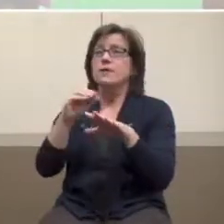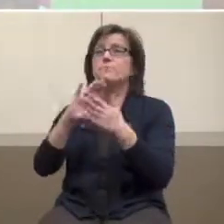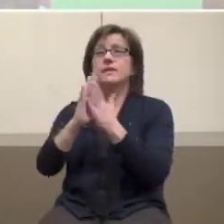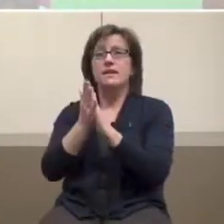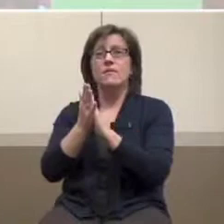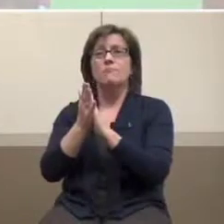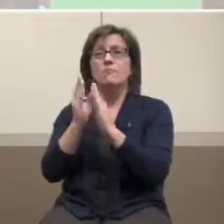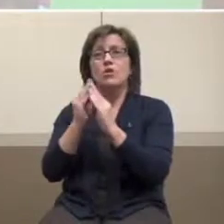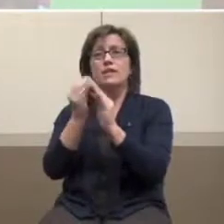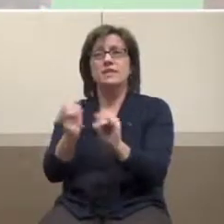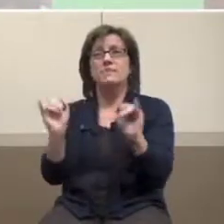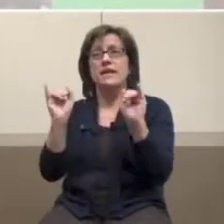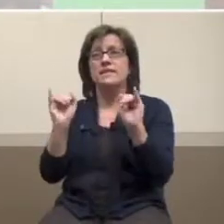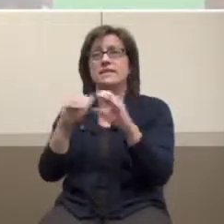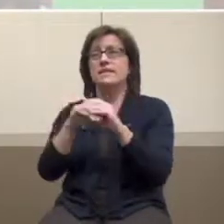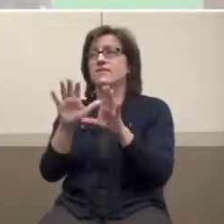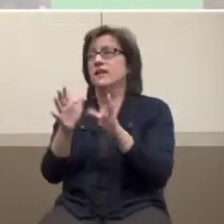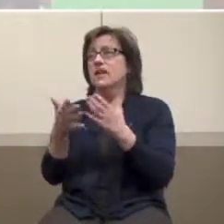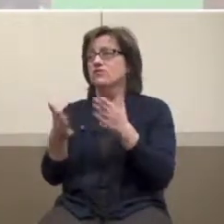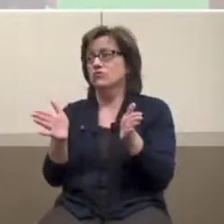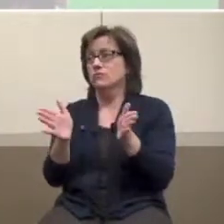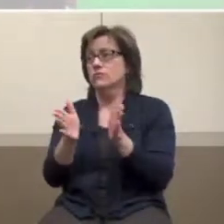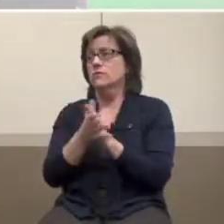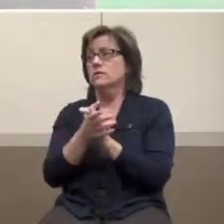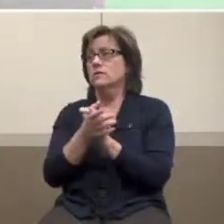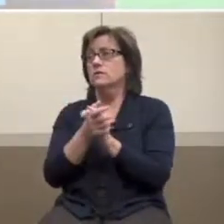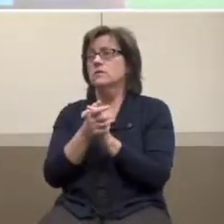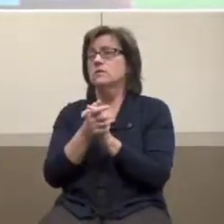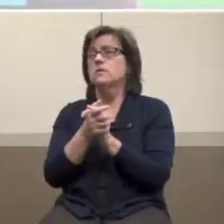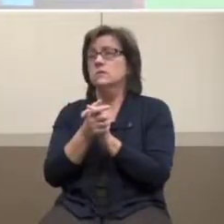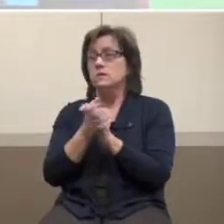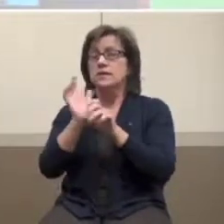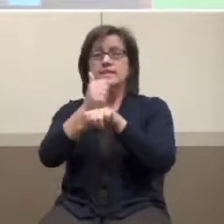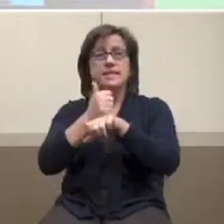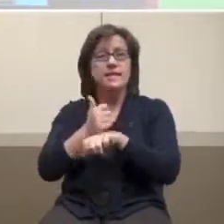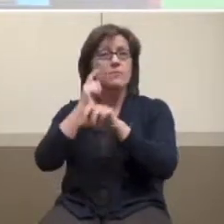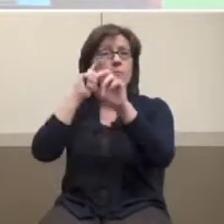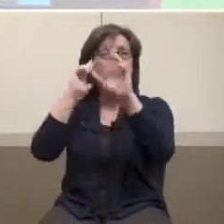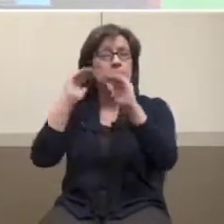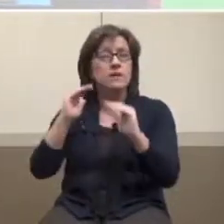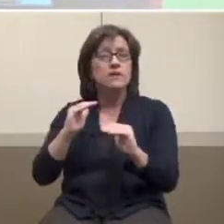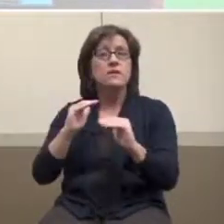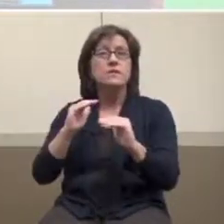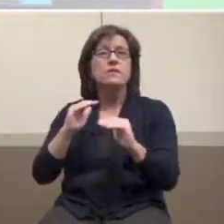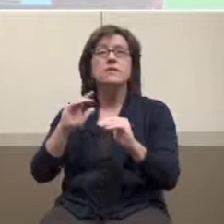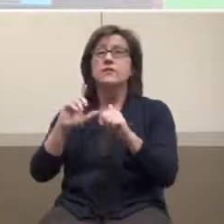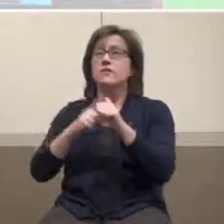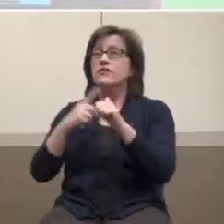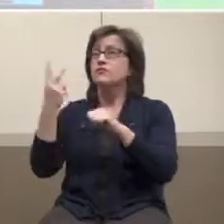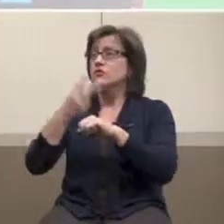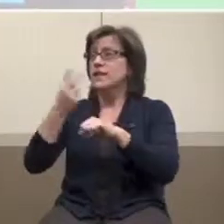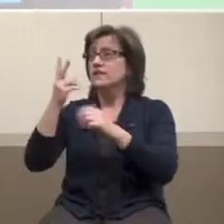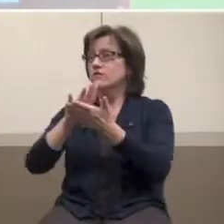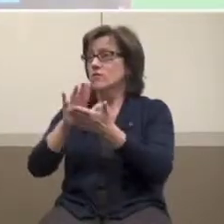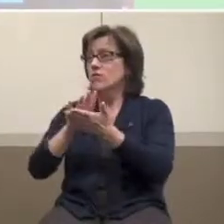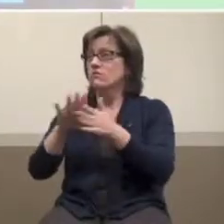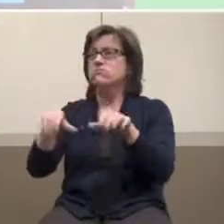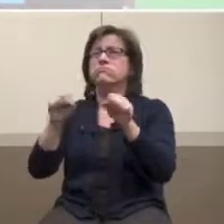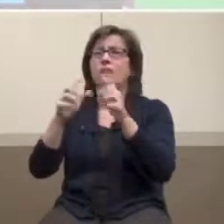So setting up expectations. I don't know about you guys, but the first 2 days of school, we spent a lot of time setting